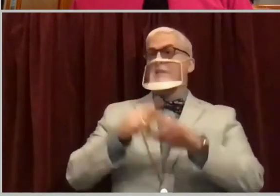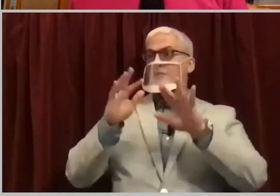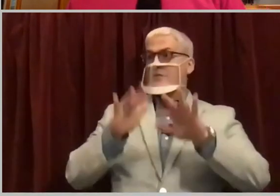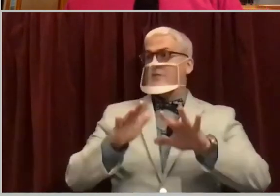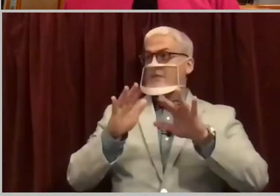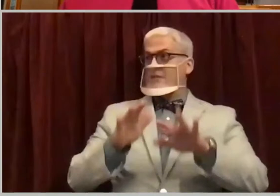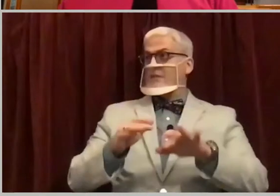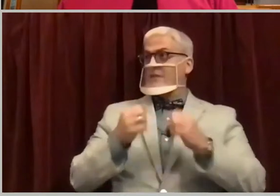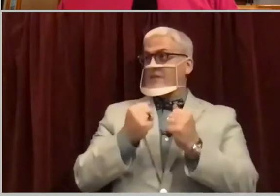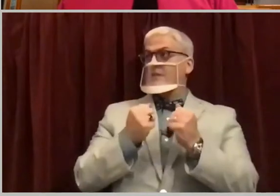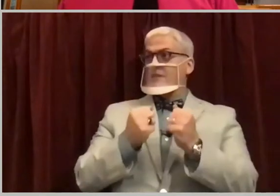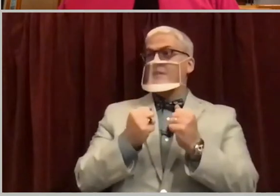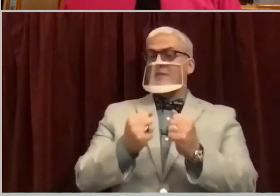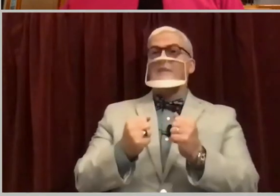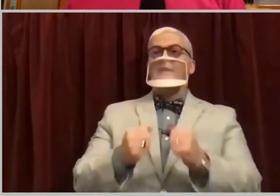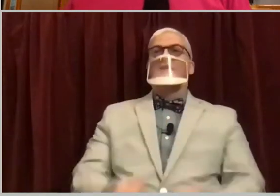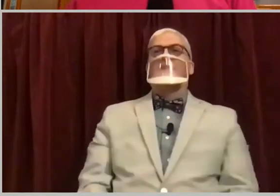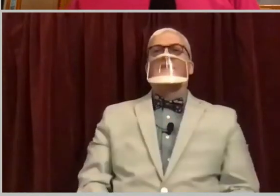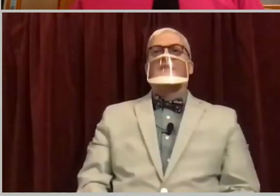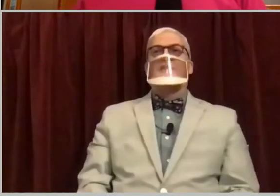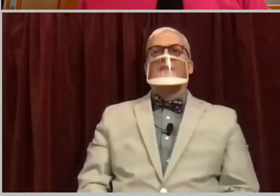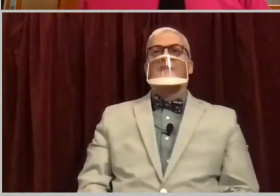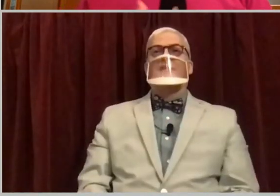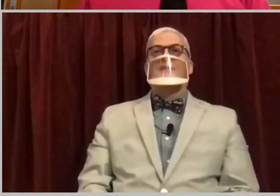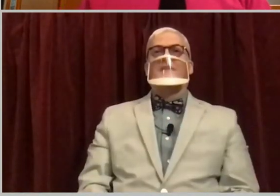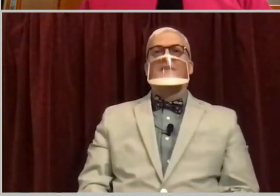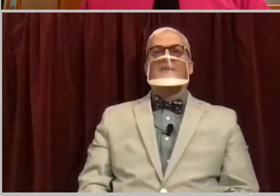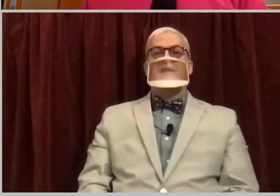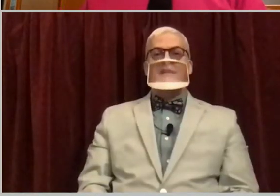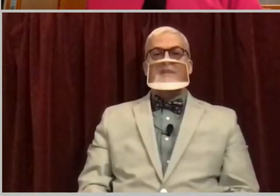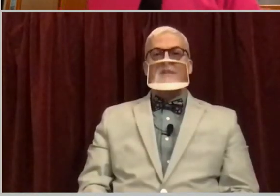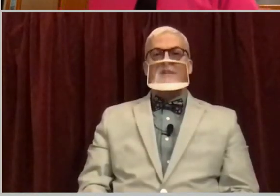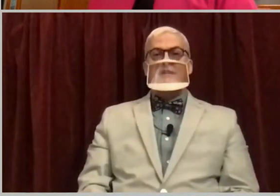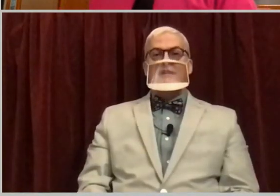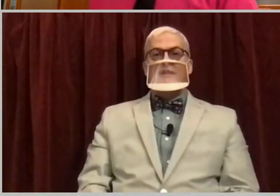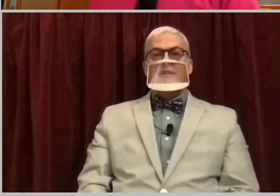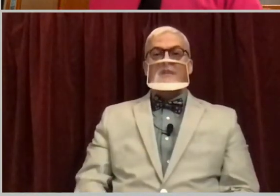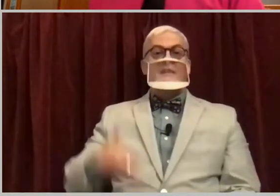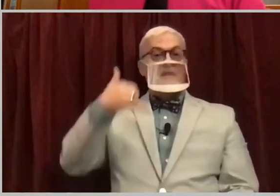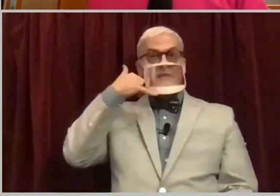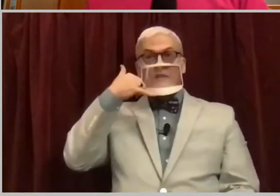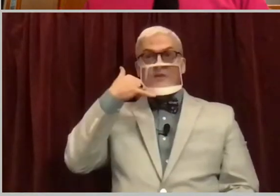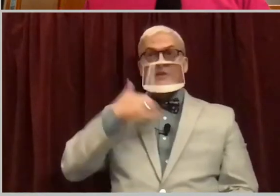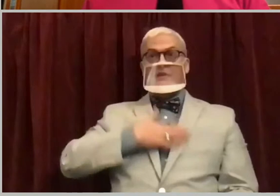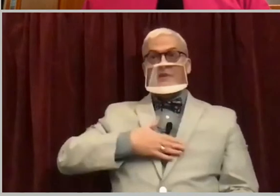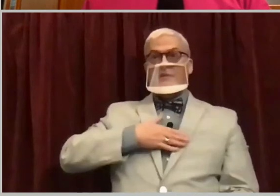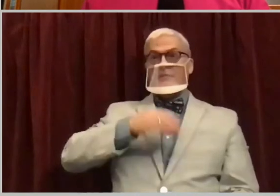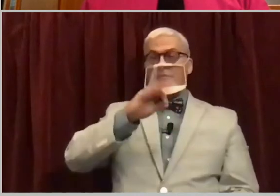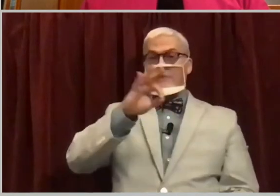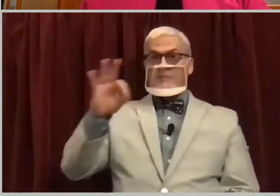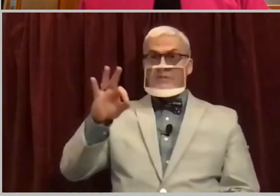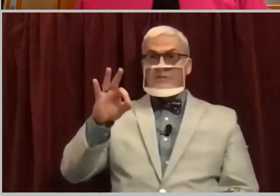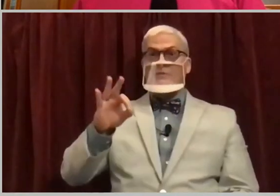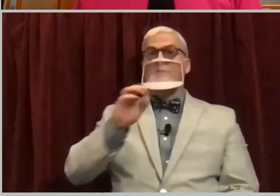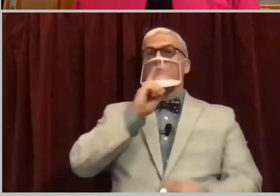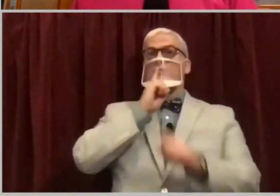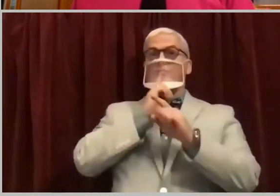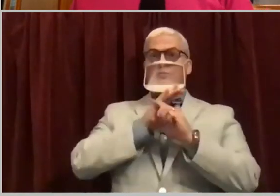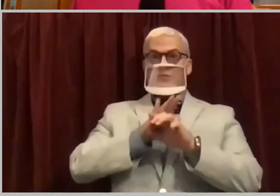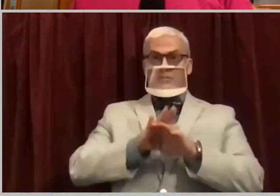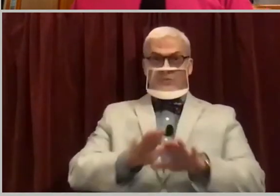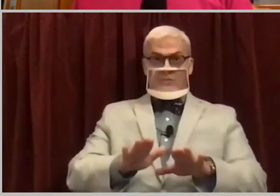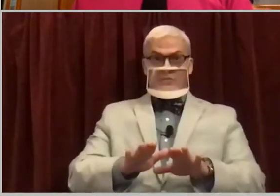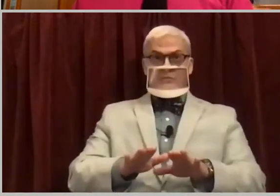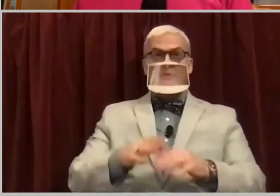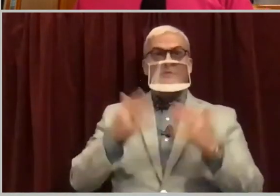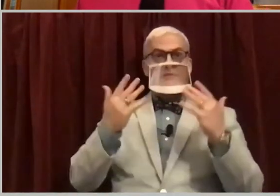in 2021 to keep on meeting. If you have a device, turn it off this time. We ask you to put it on silent mode. And with